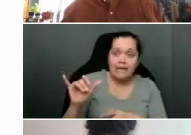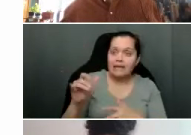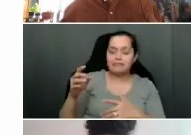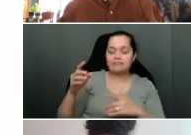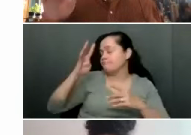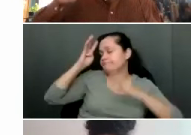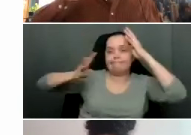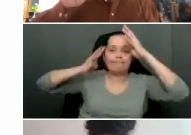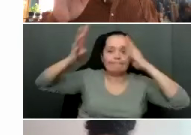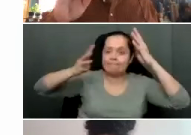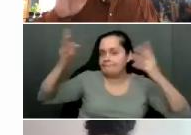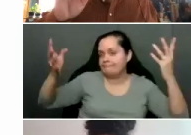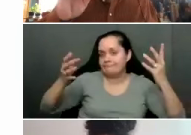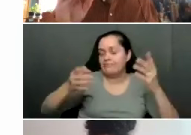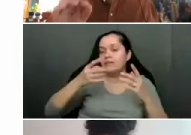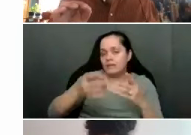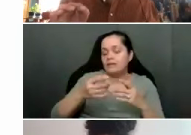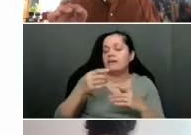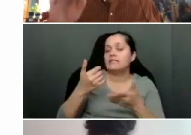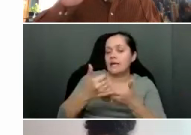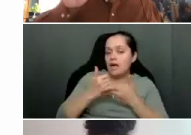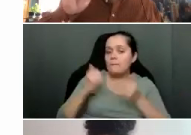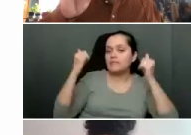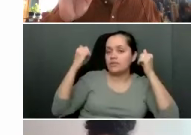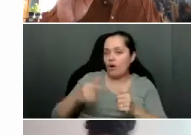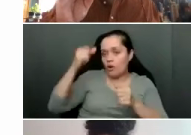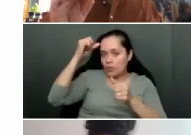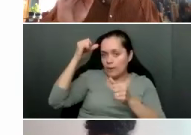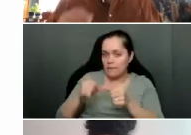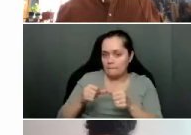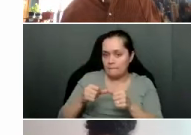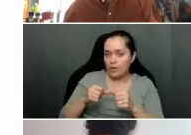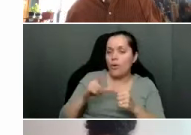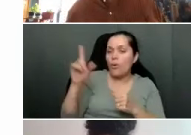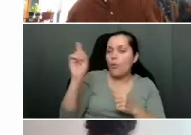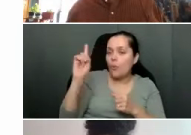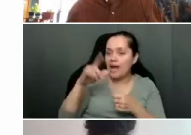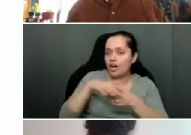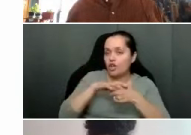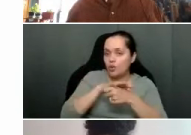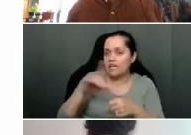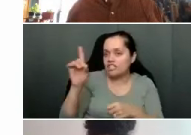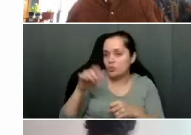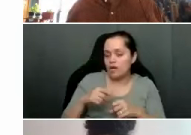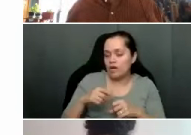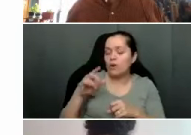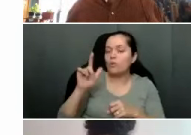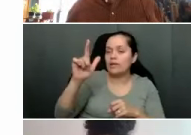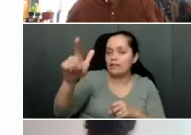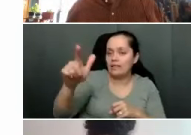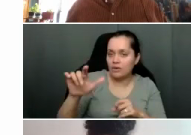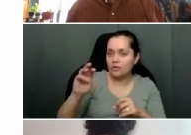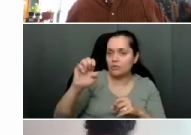imaginative. Something to help us all get this one right when we later do the